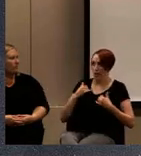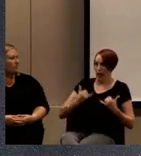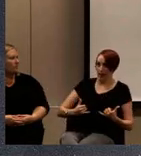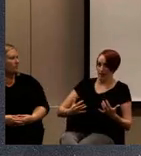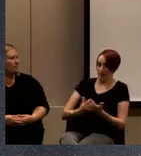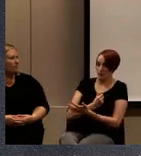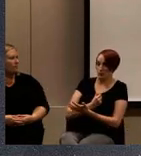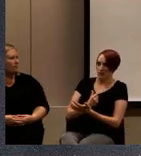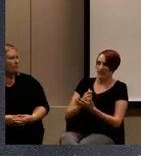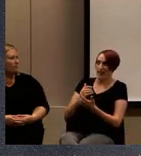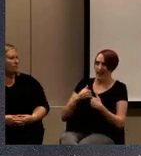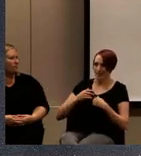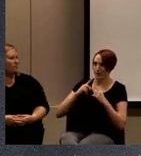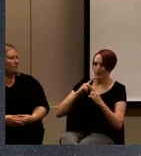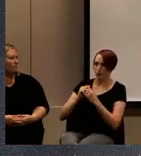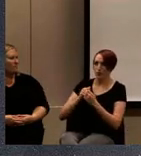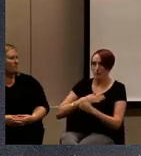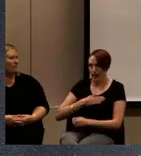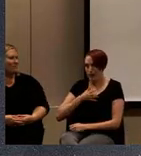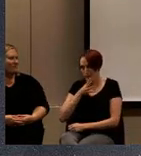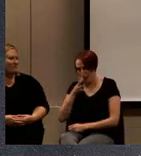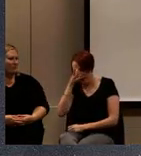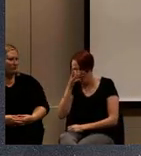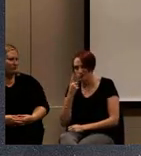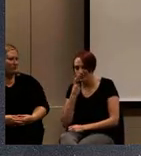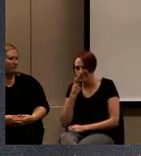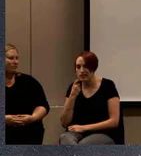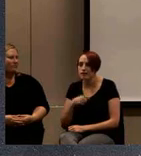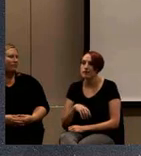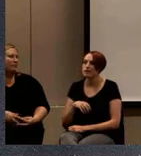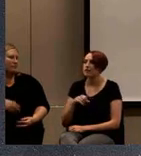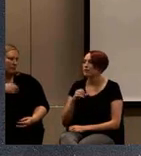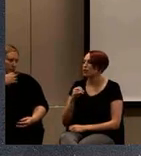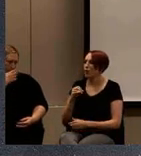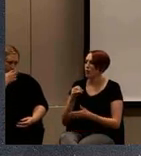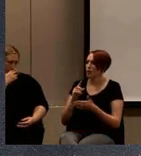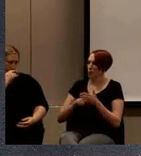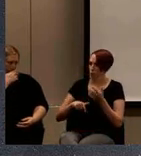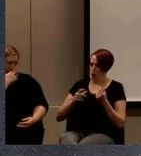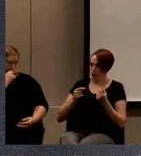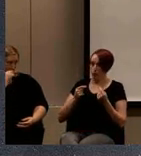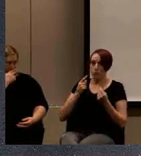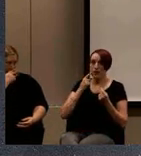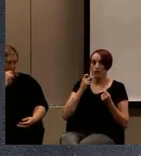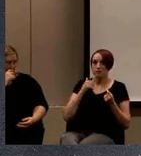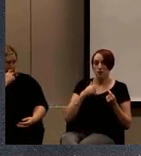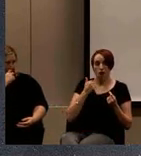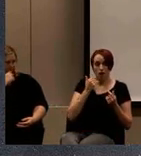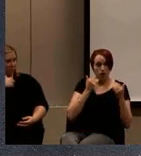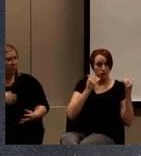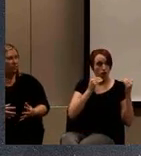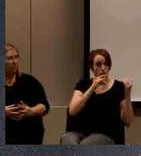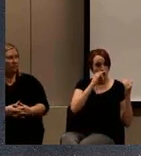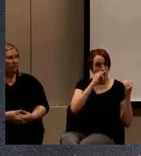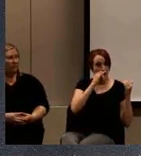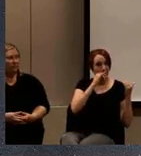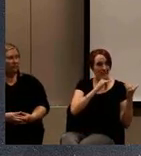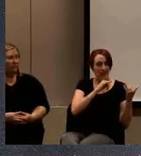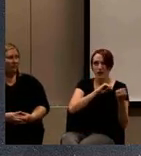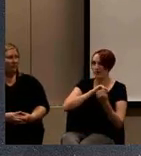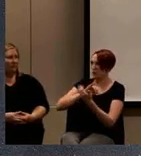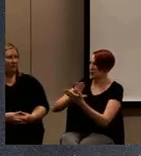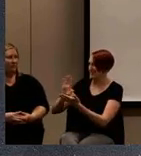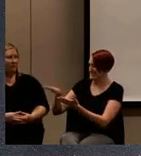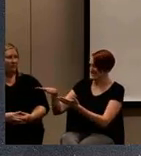Looking at, you know, how do we handle this when younger adult children have to talk to their parents, which